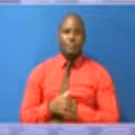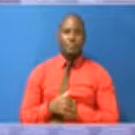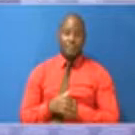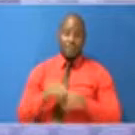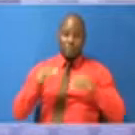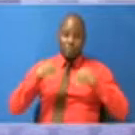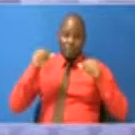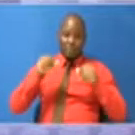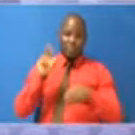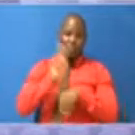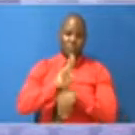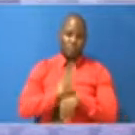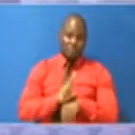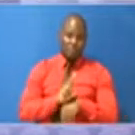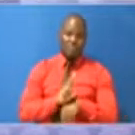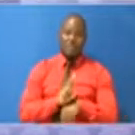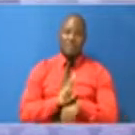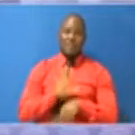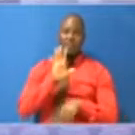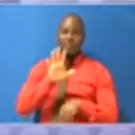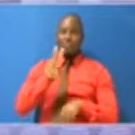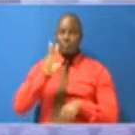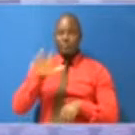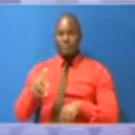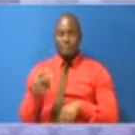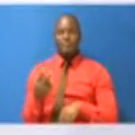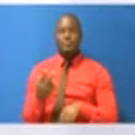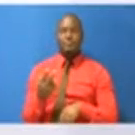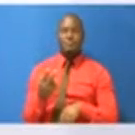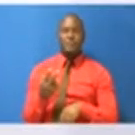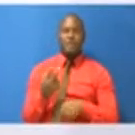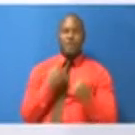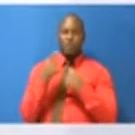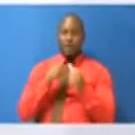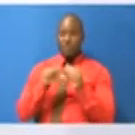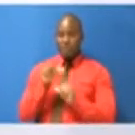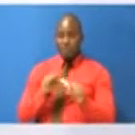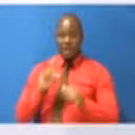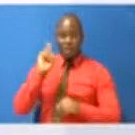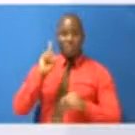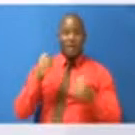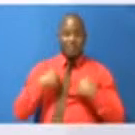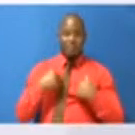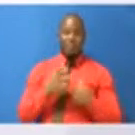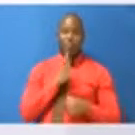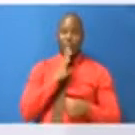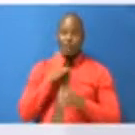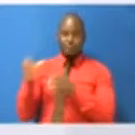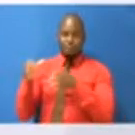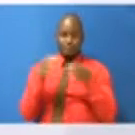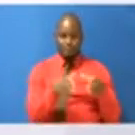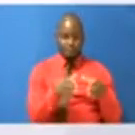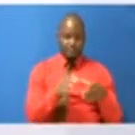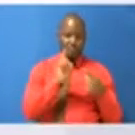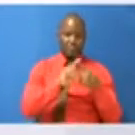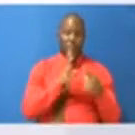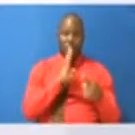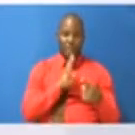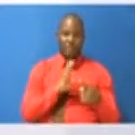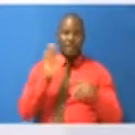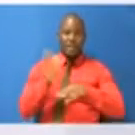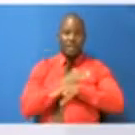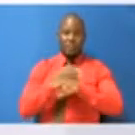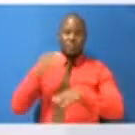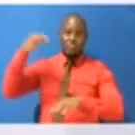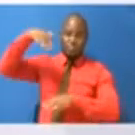quantity that we consume is not just five twenty five thousand that you're speaking about nairobi has four water sources the first water source is kiku